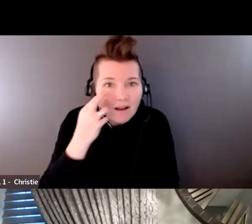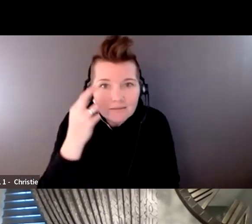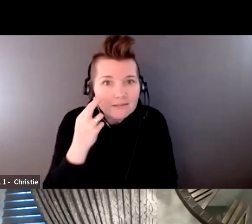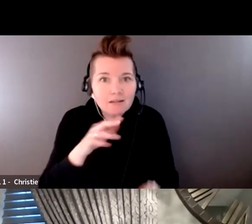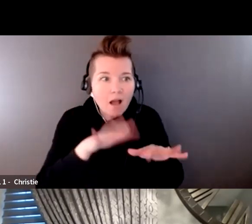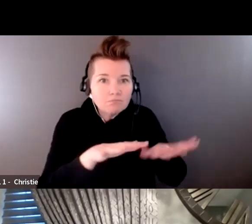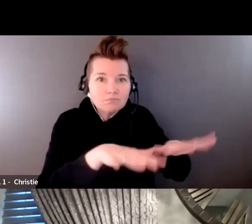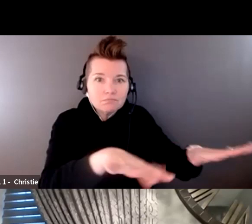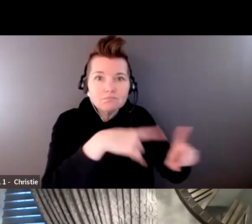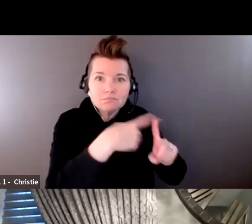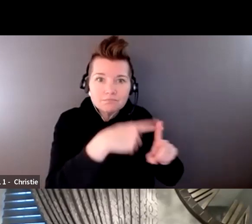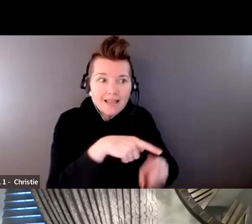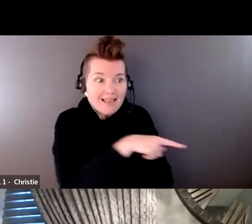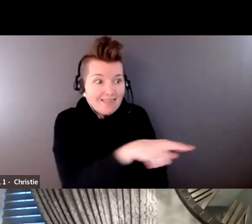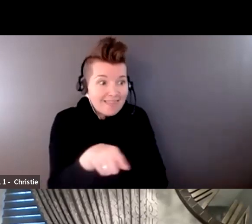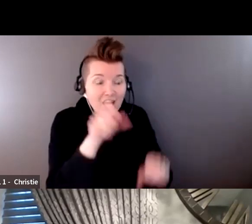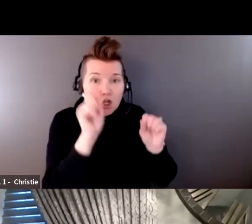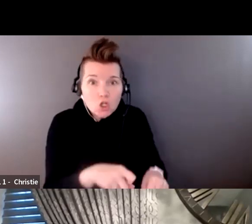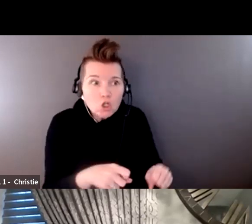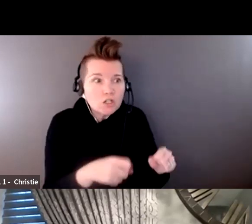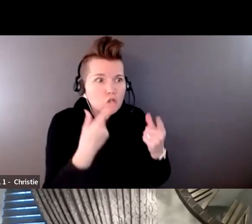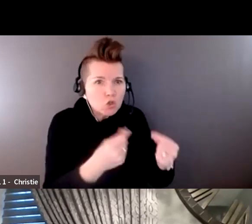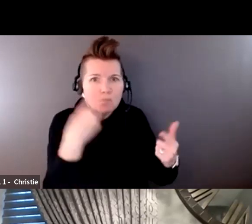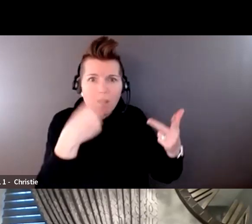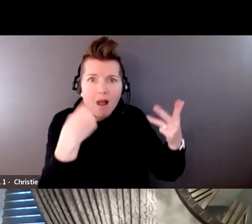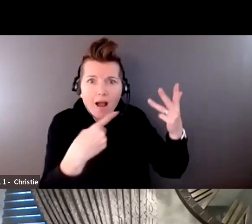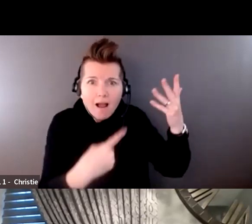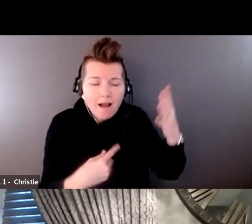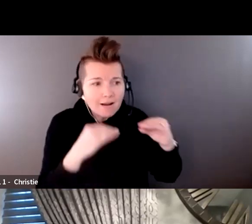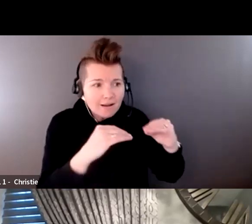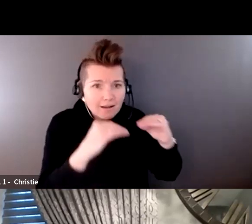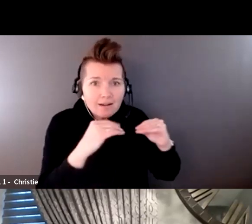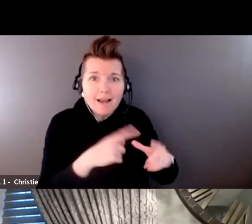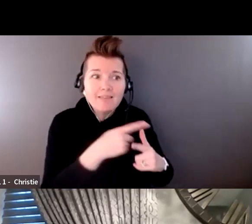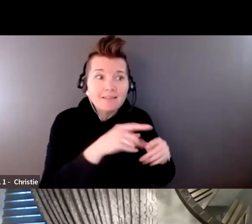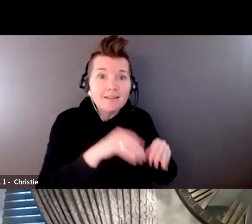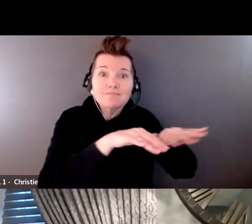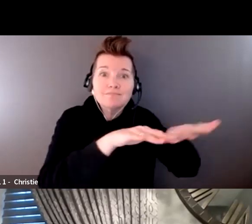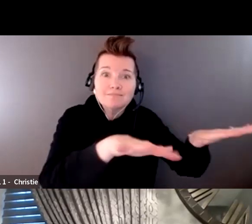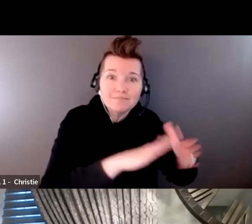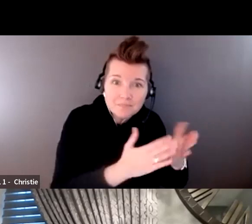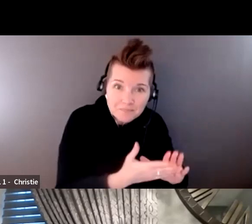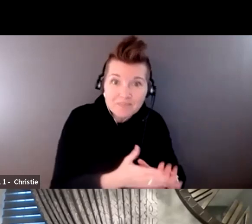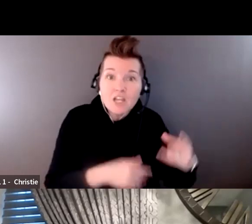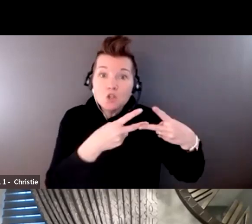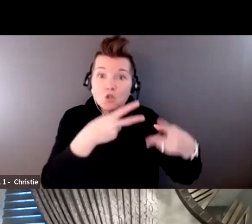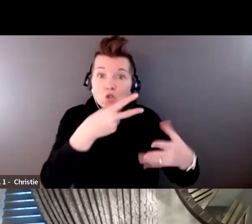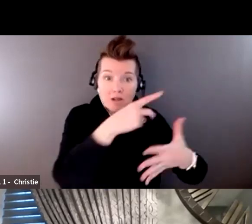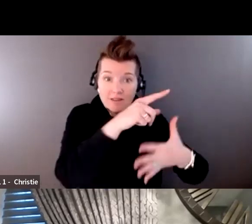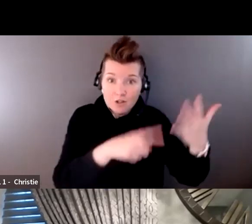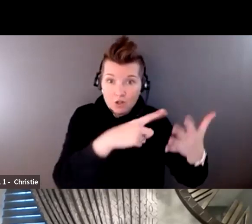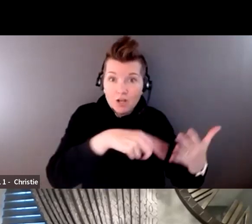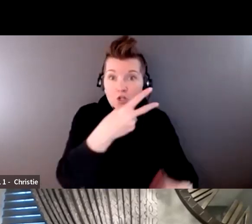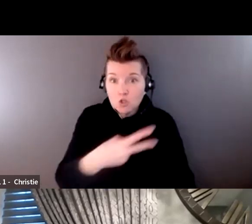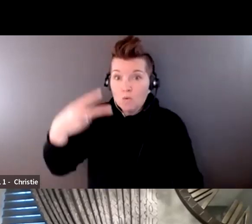more things, and then they could take more things back. And two of our participants were actually hired by their community to do